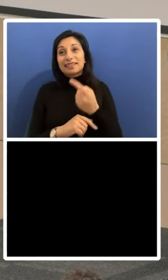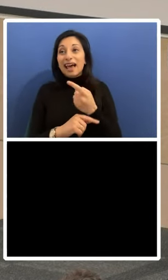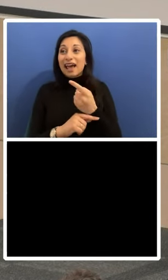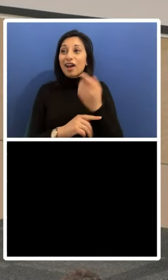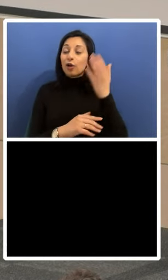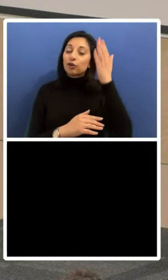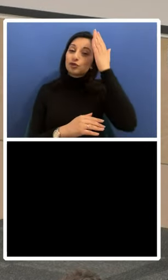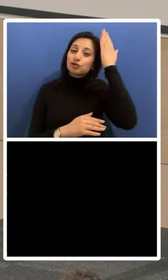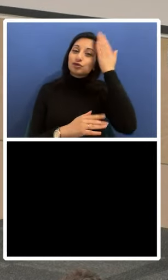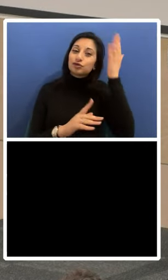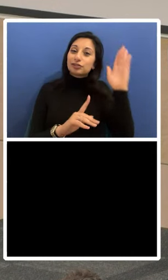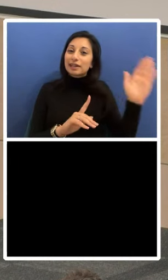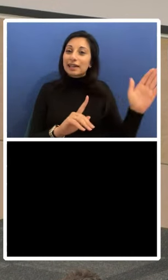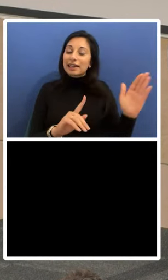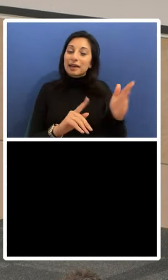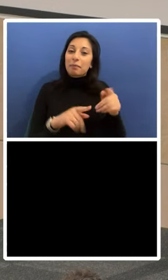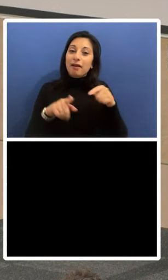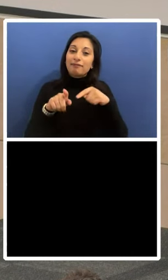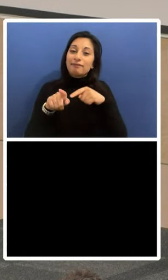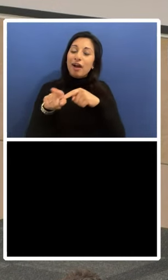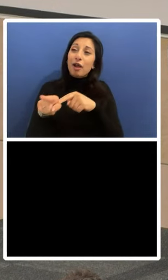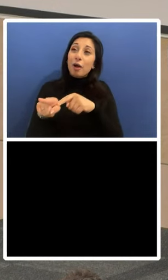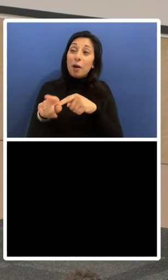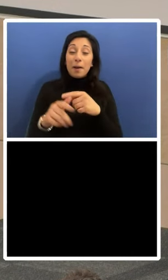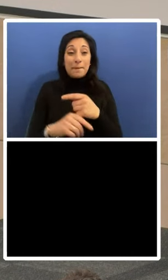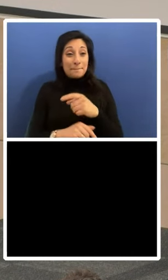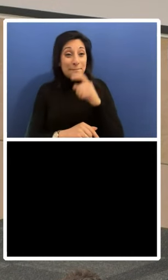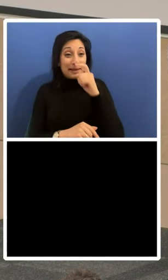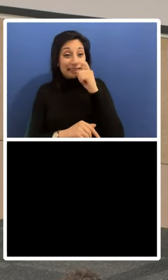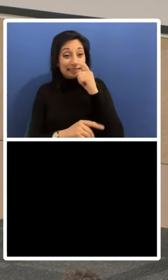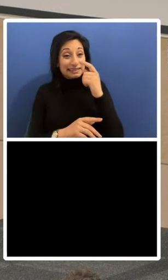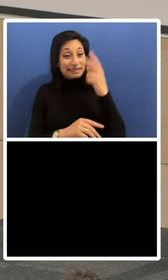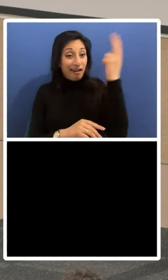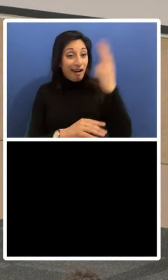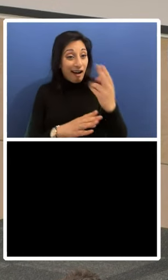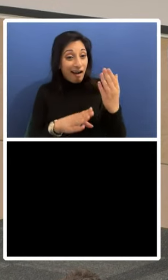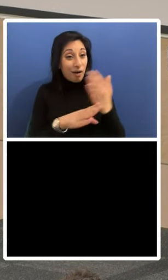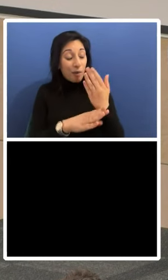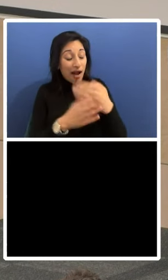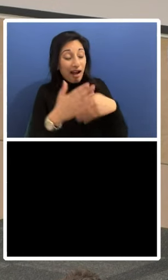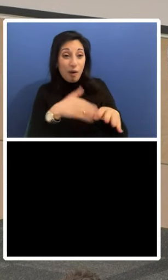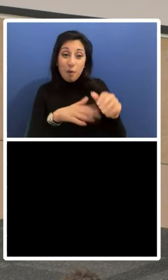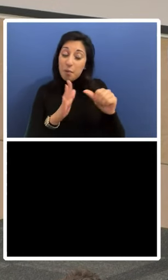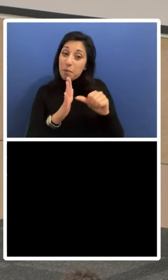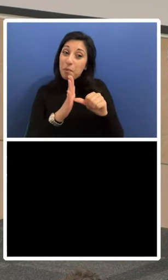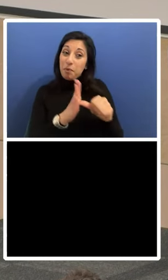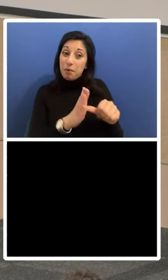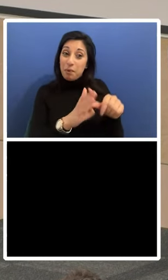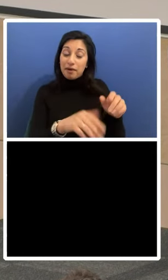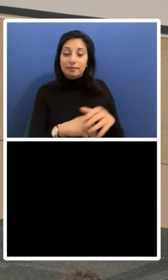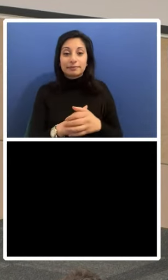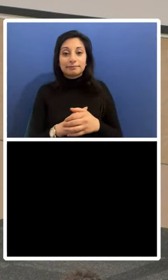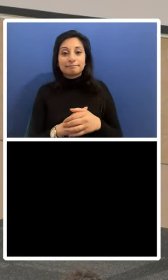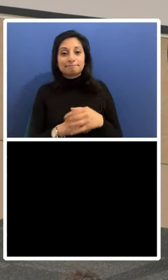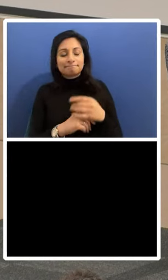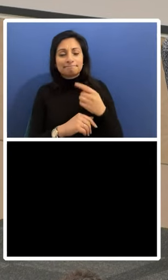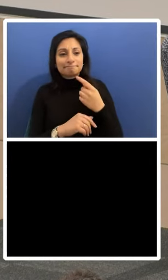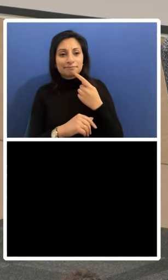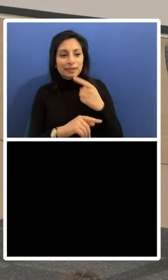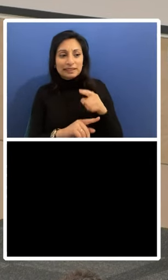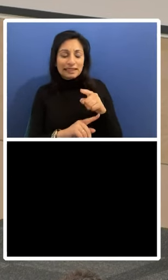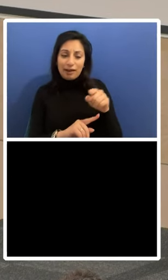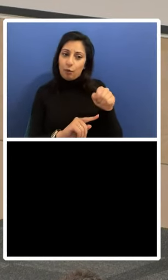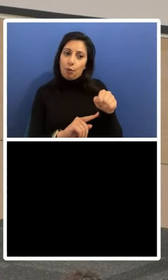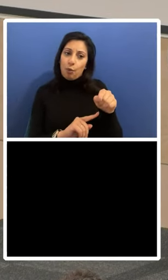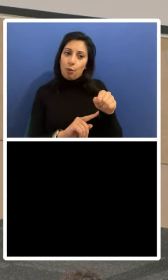you know, my sister works in the arts. Hard. It's difficult. It is so difficult. So I'm not going to turn around and be like, don't get the job, don't go work